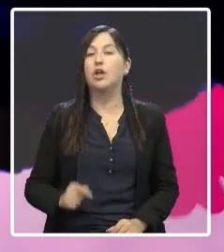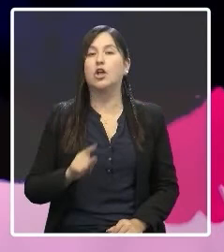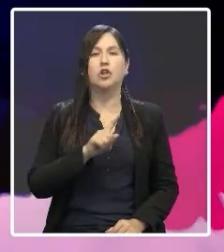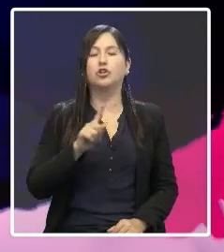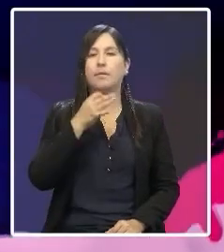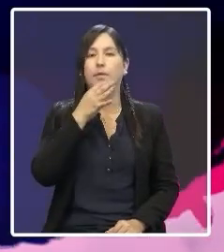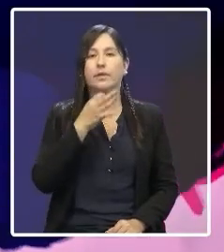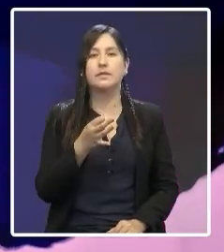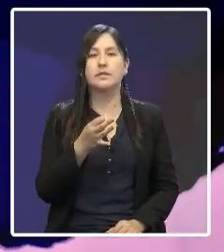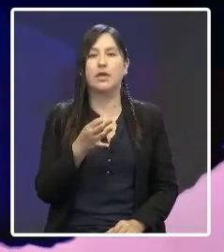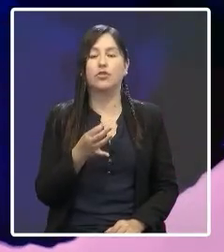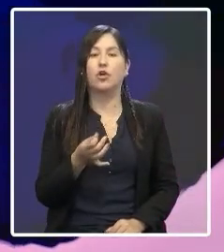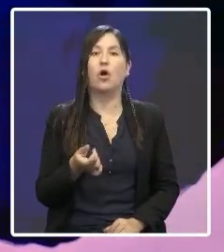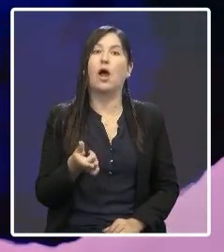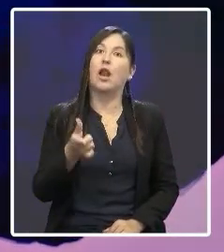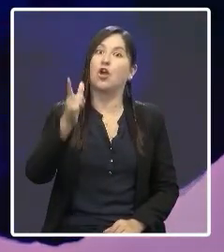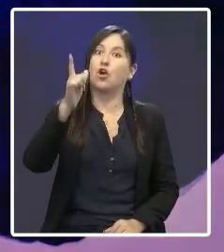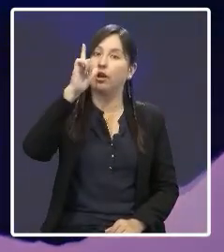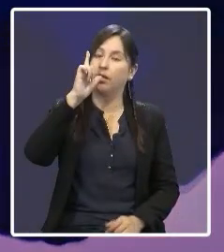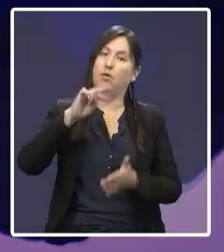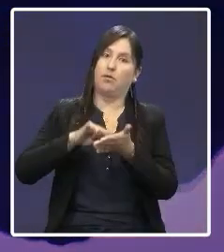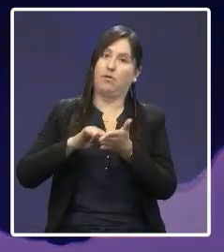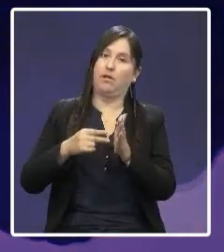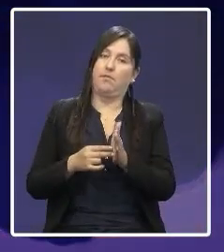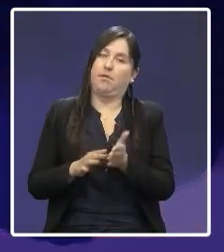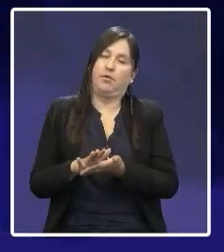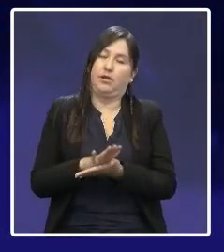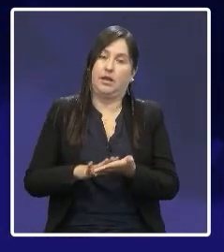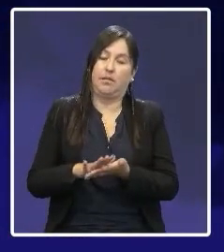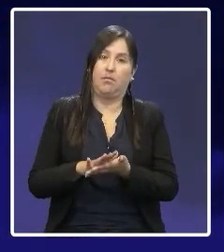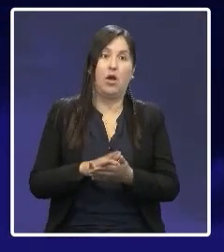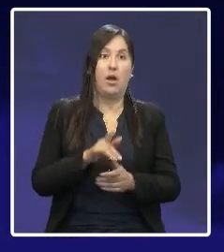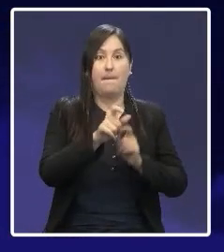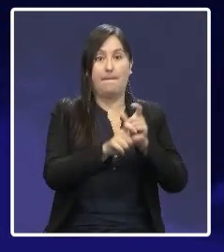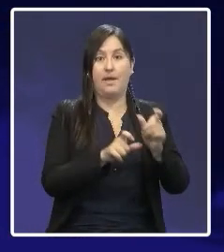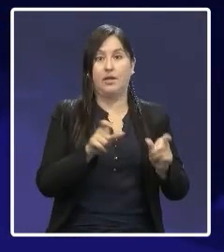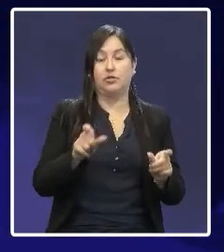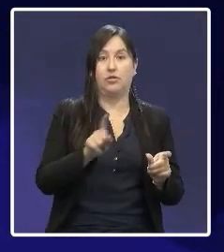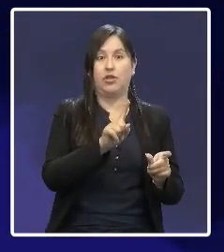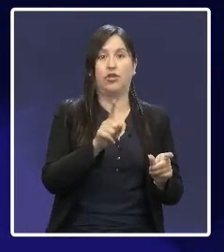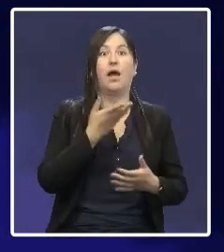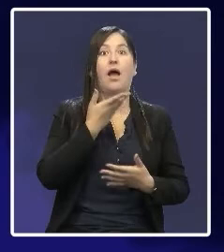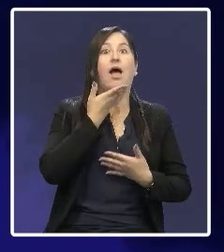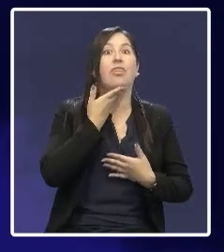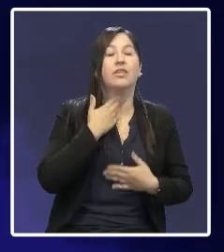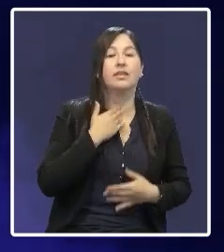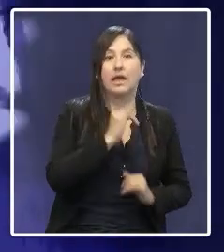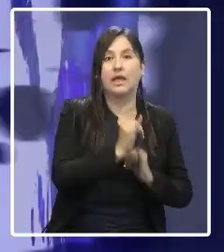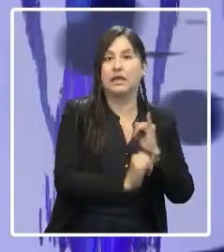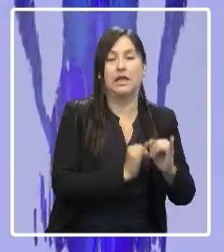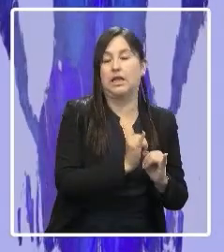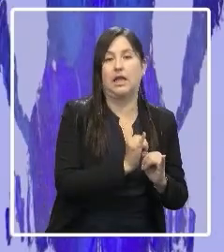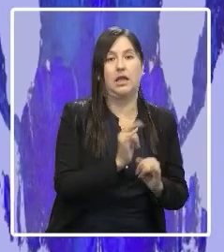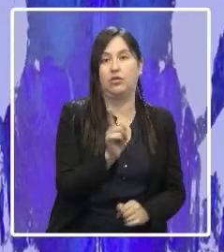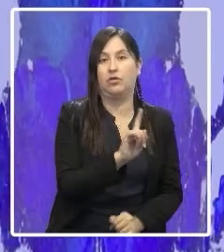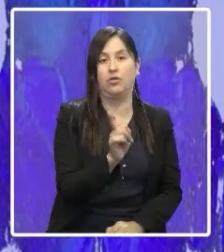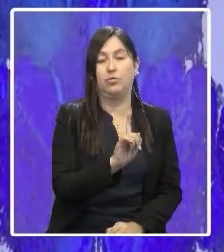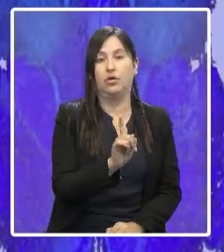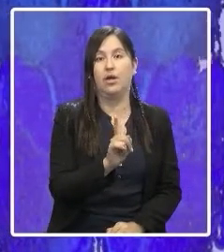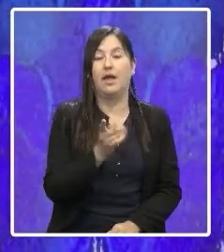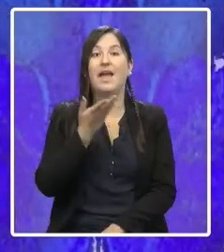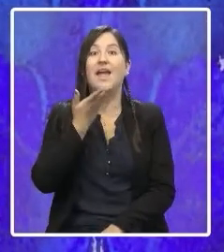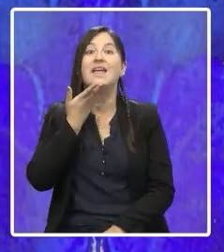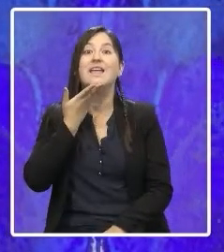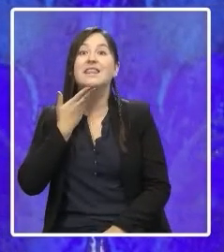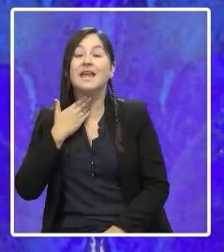people being addicted to the internet, it's about people being addicted to activities that take place on the internet. So things like online